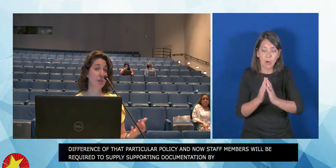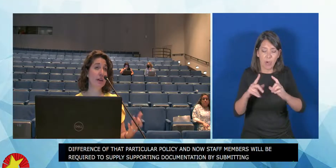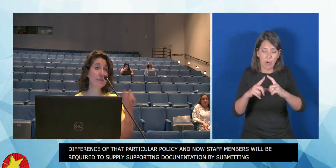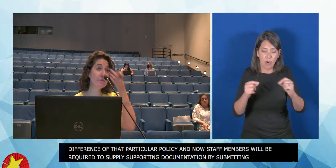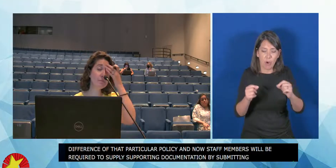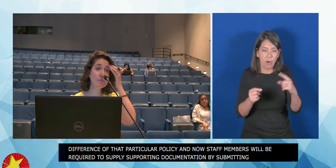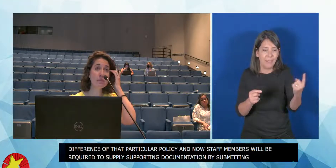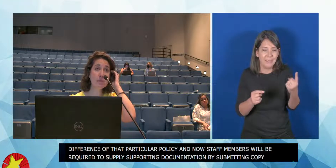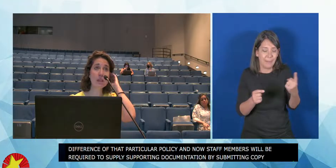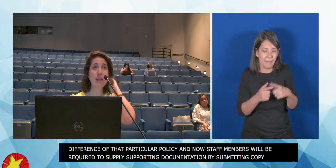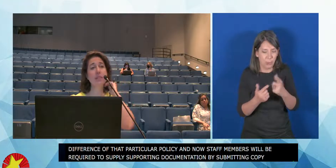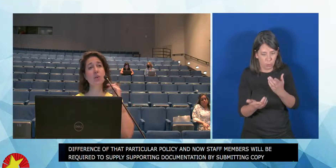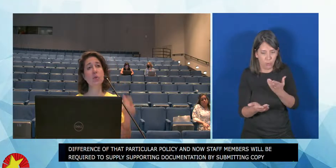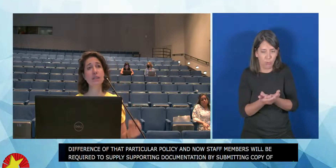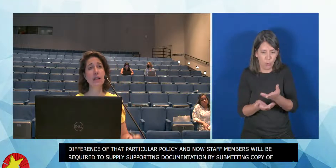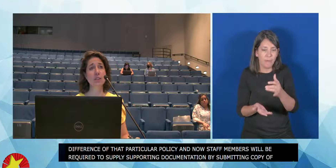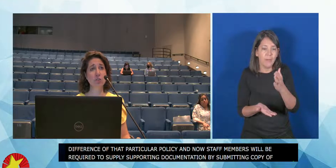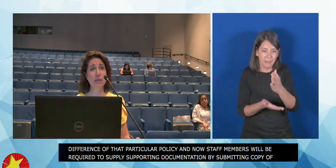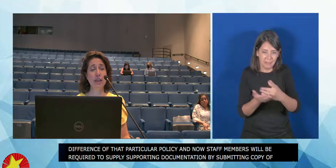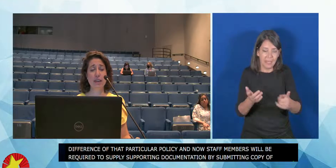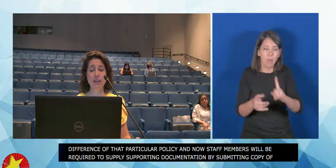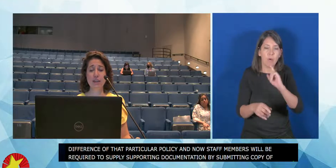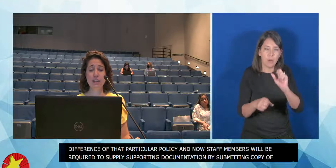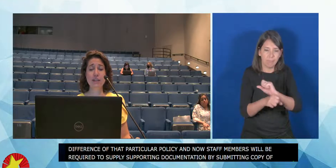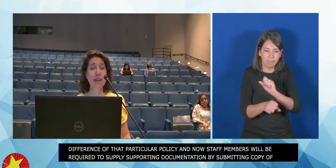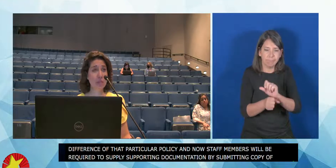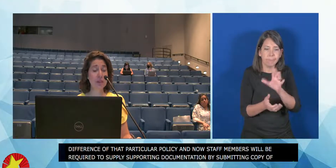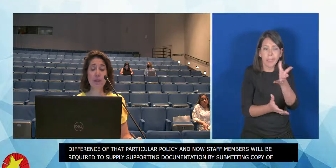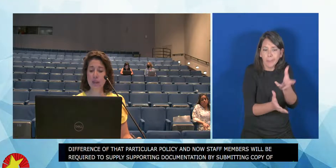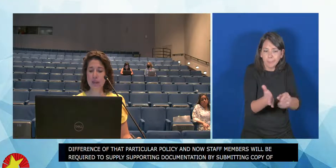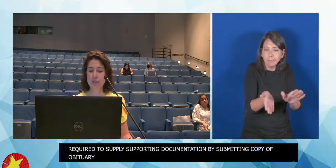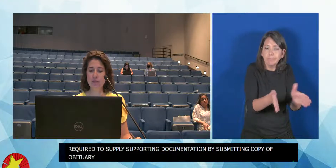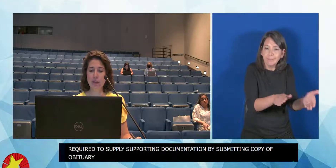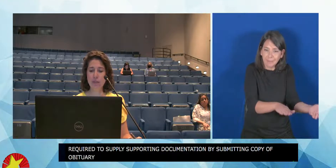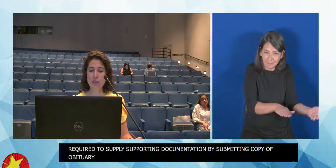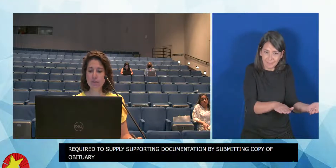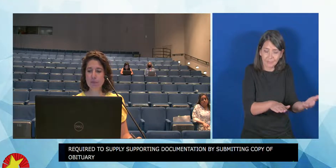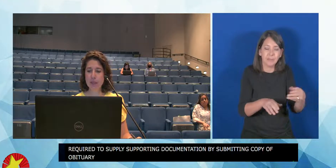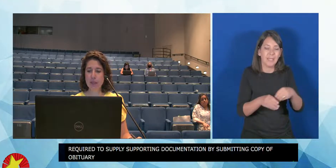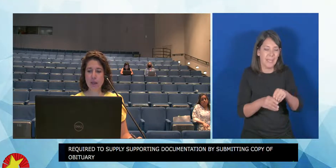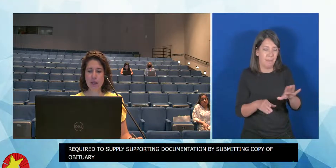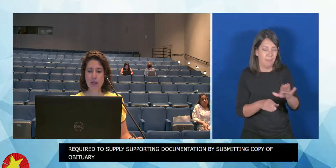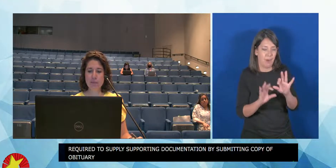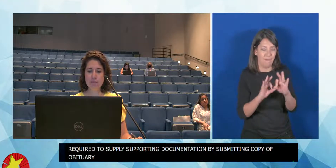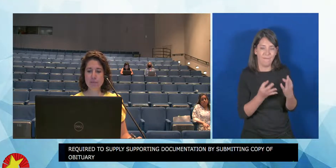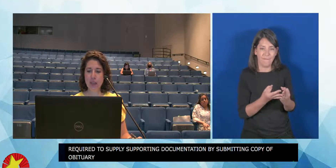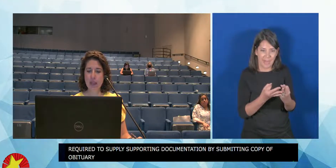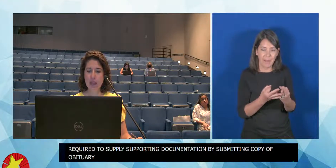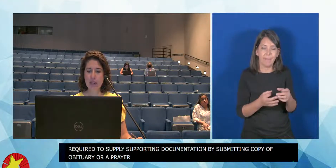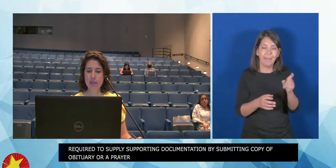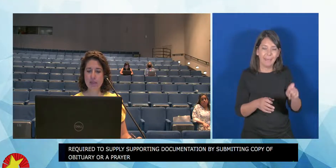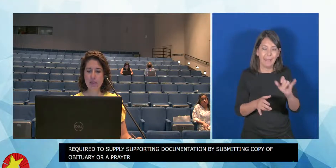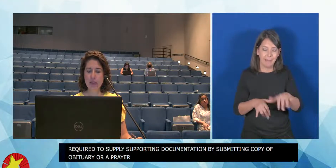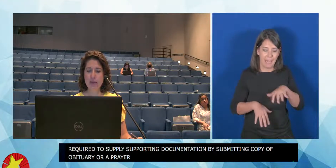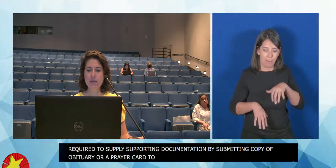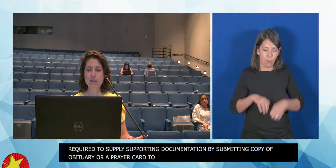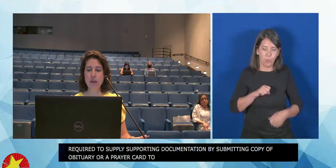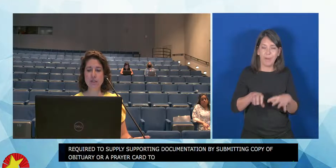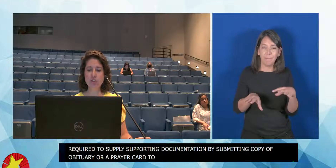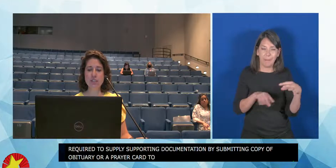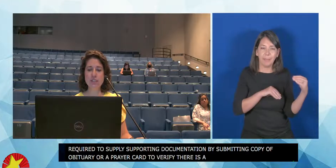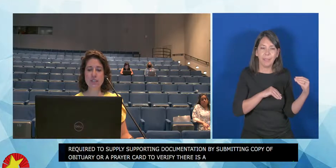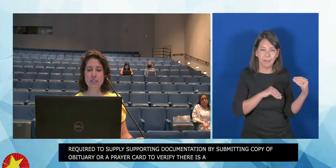to verify that there was actually a death in the family. And